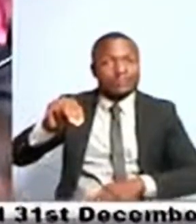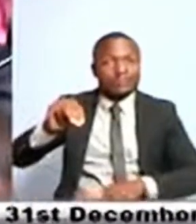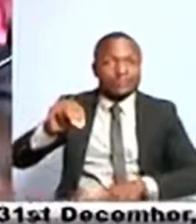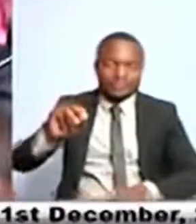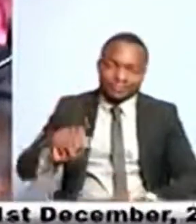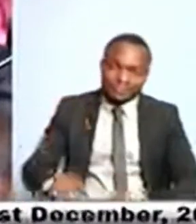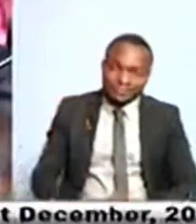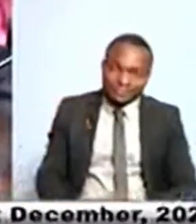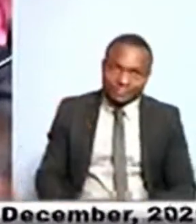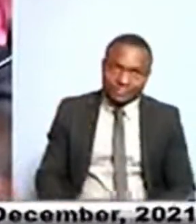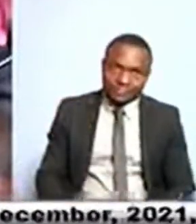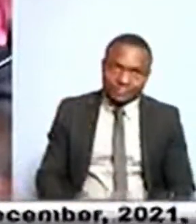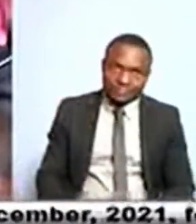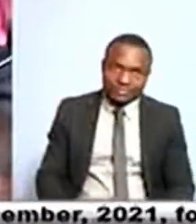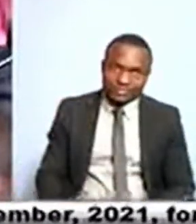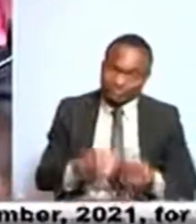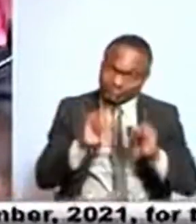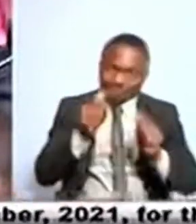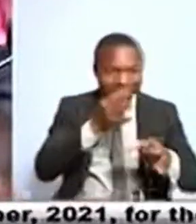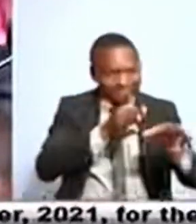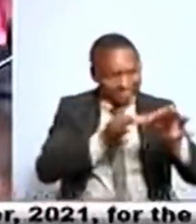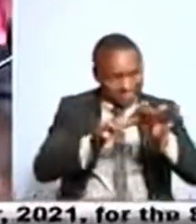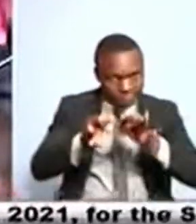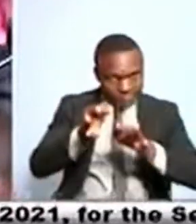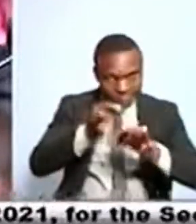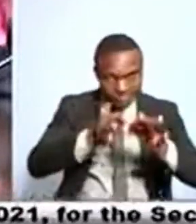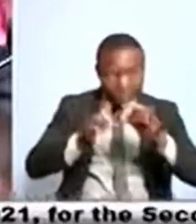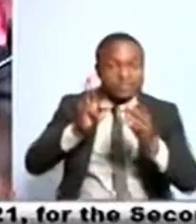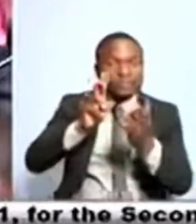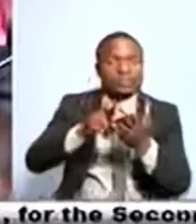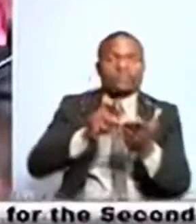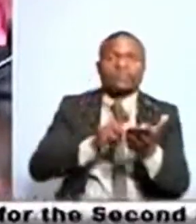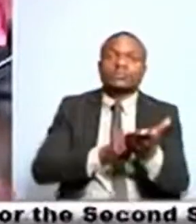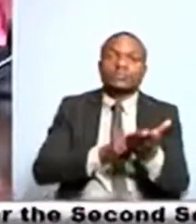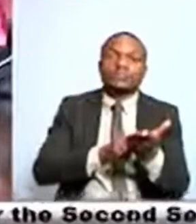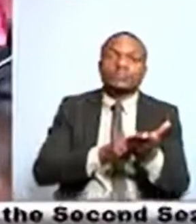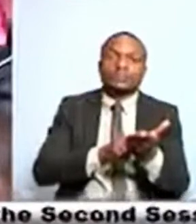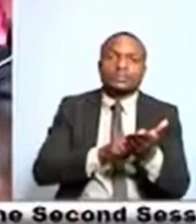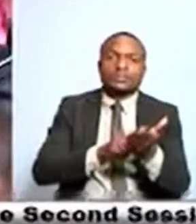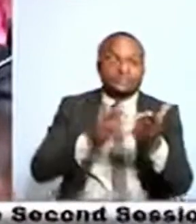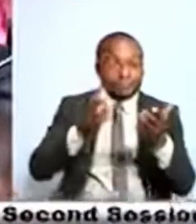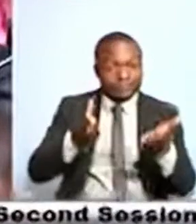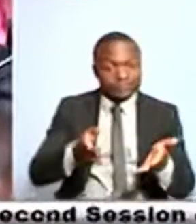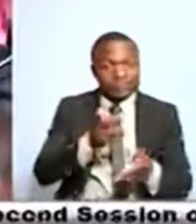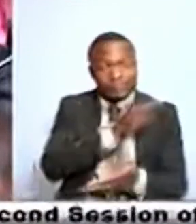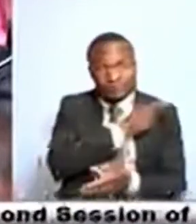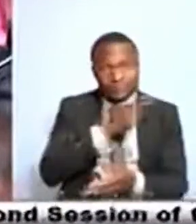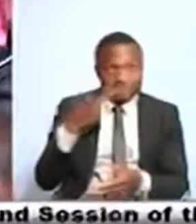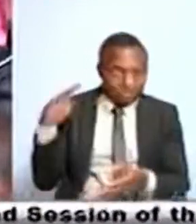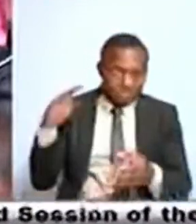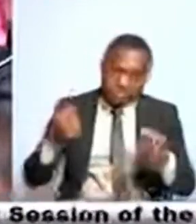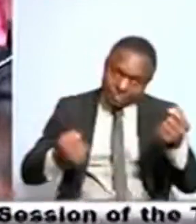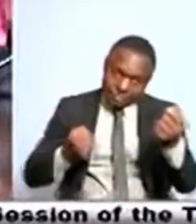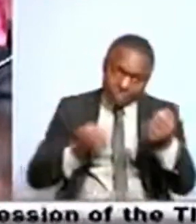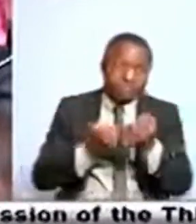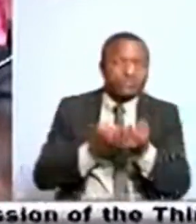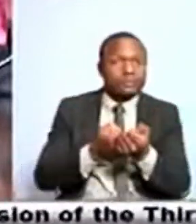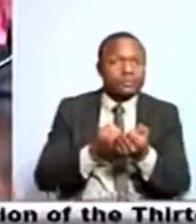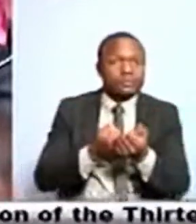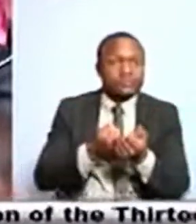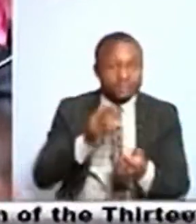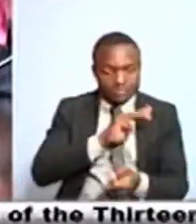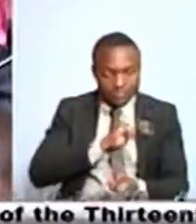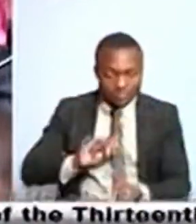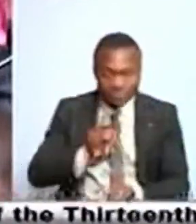ably articulated the report before this House, seconded by a Member of